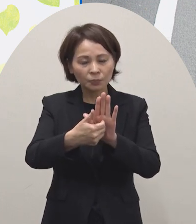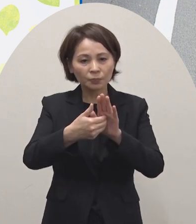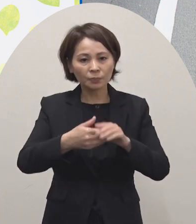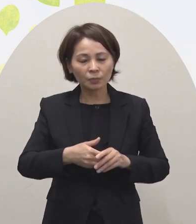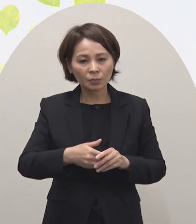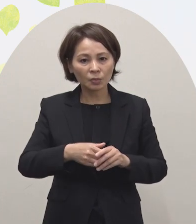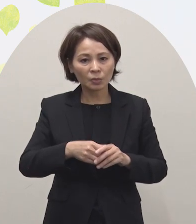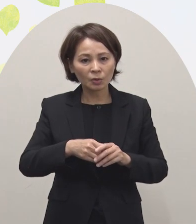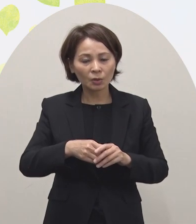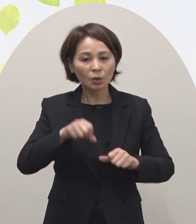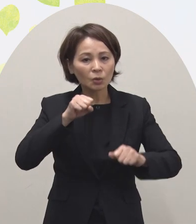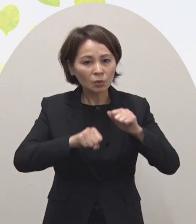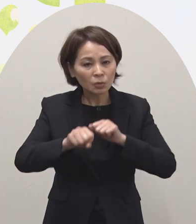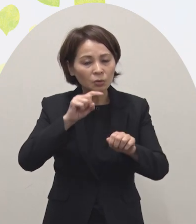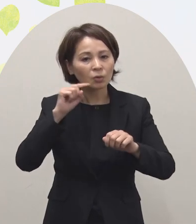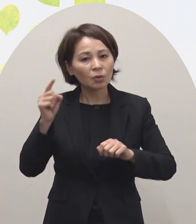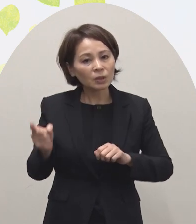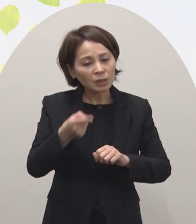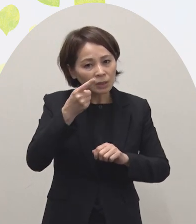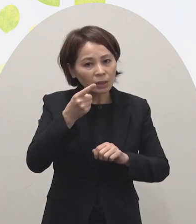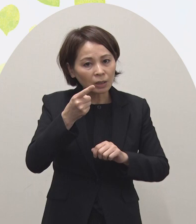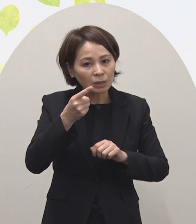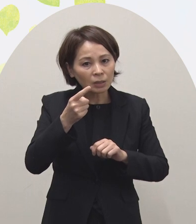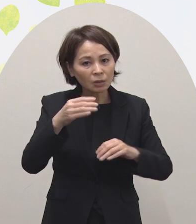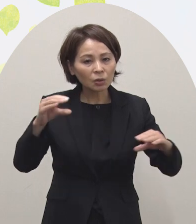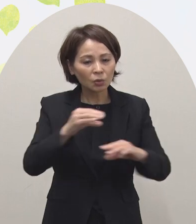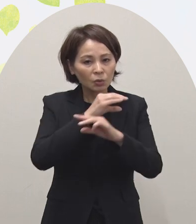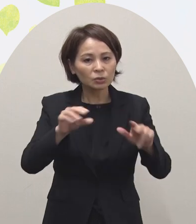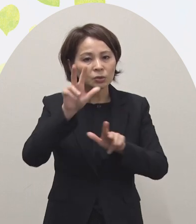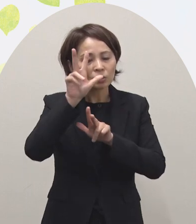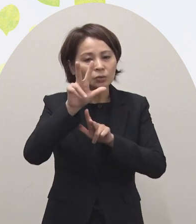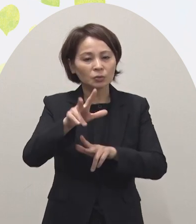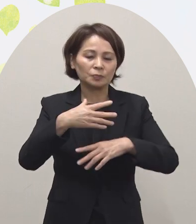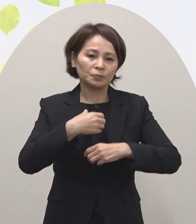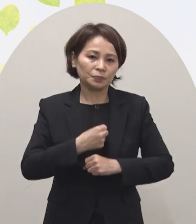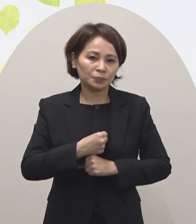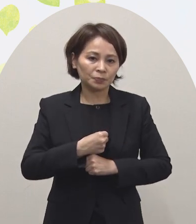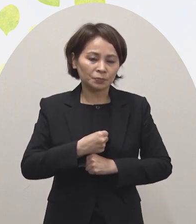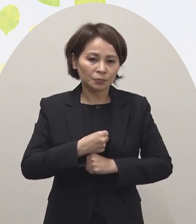motorcycles. This is a good opportunity to reconfirm the importance of traffic